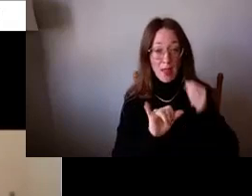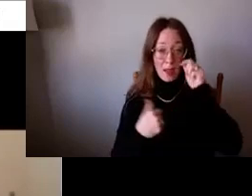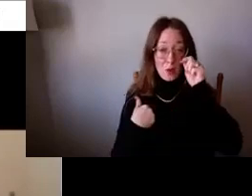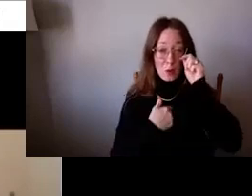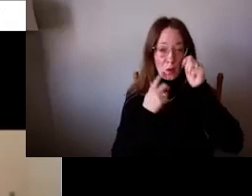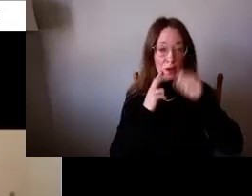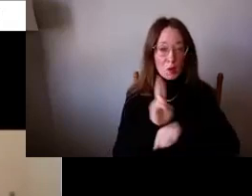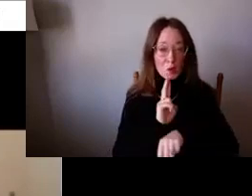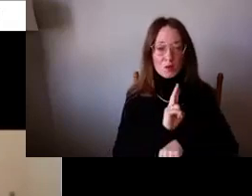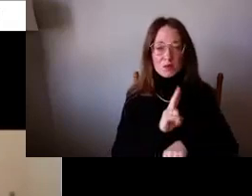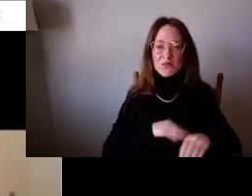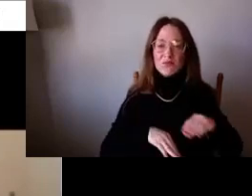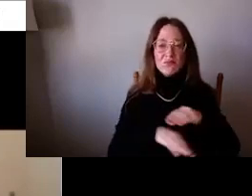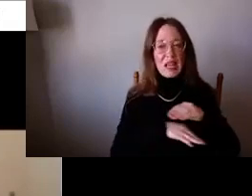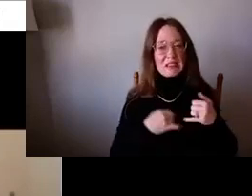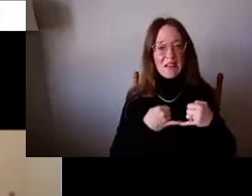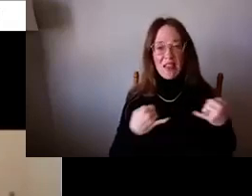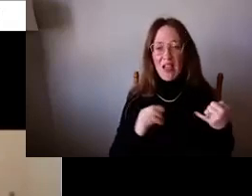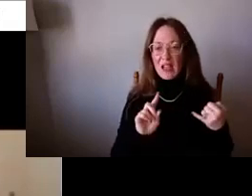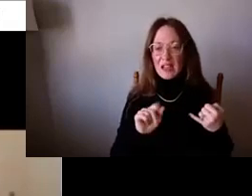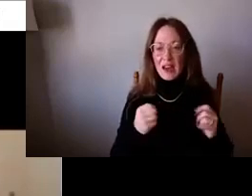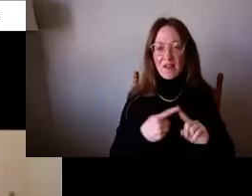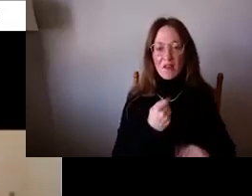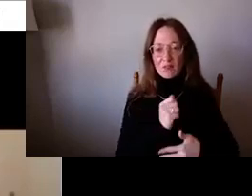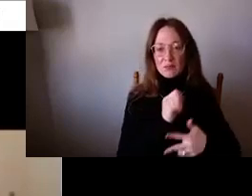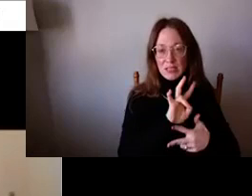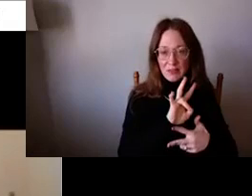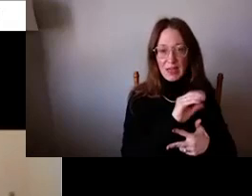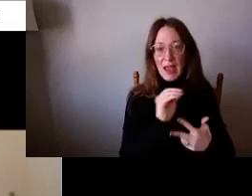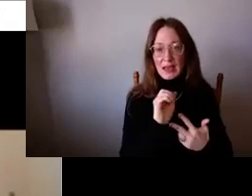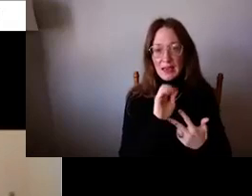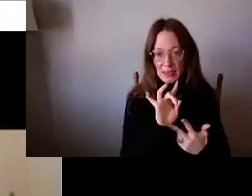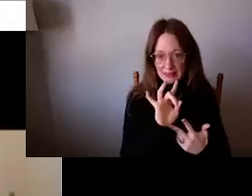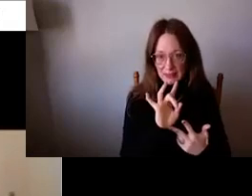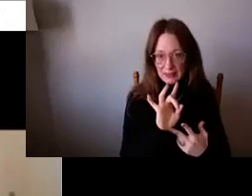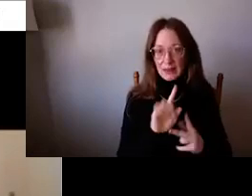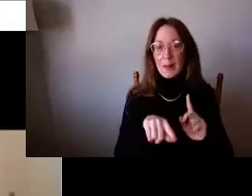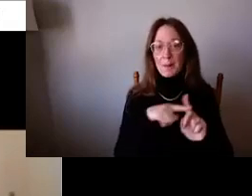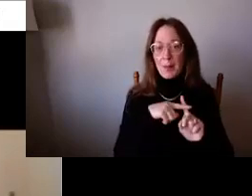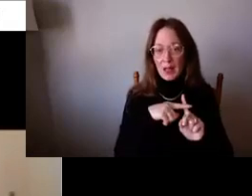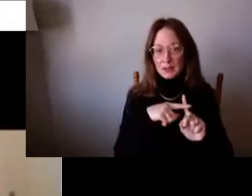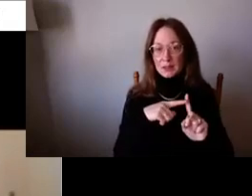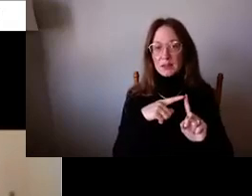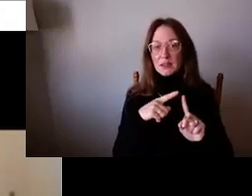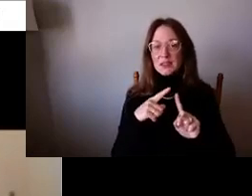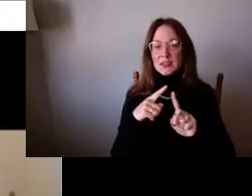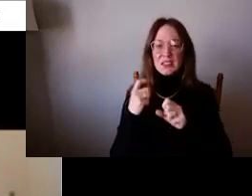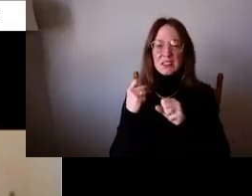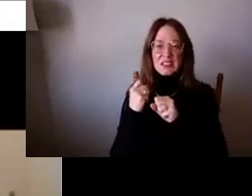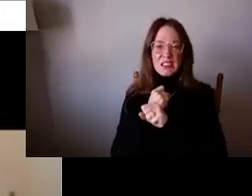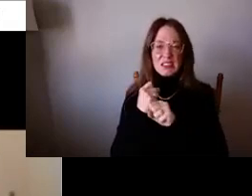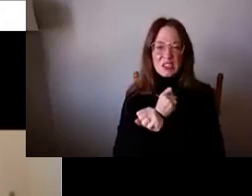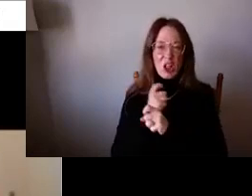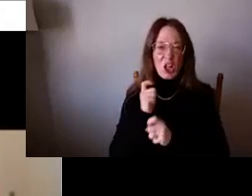data from program year 17 and 18, along with a statistical adjustment model for the